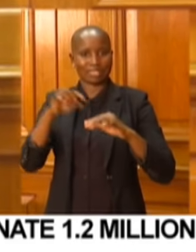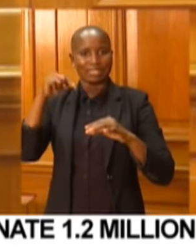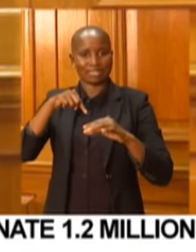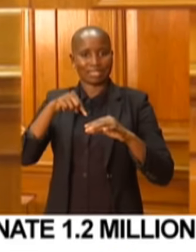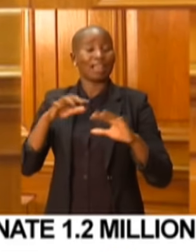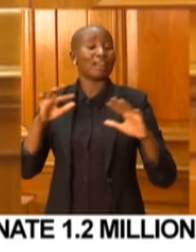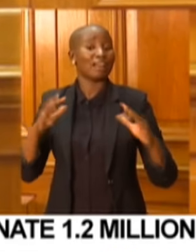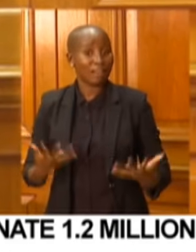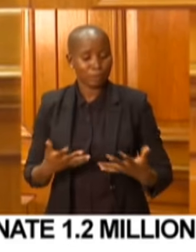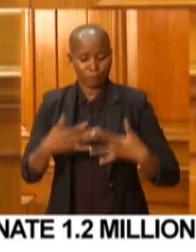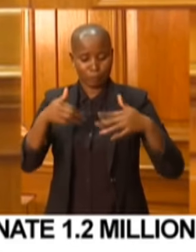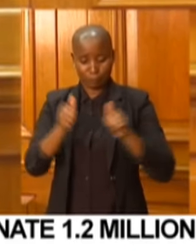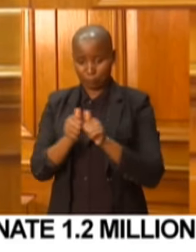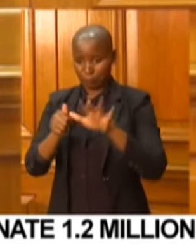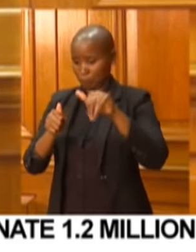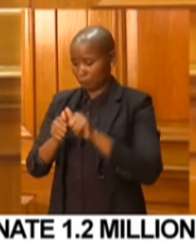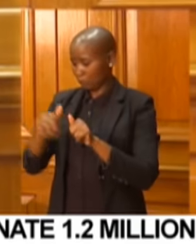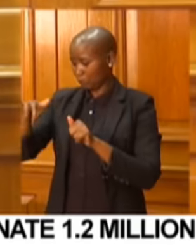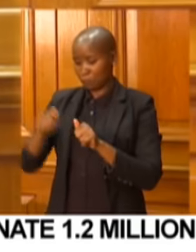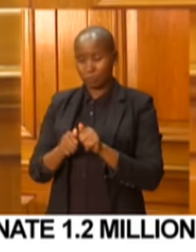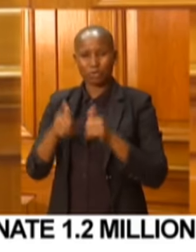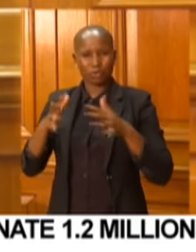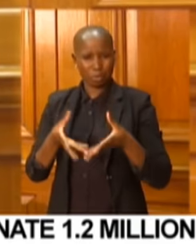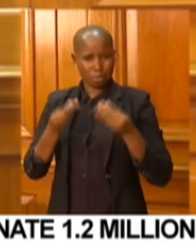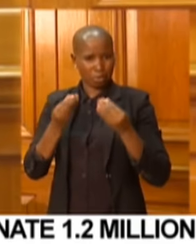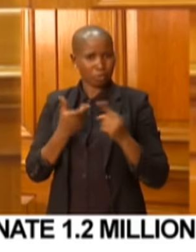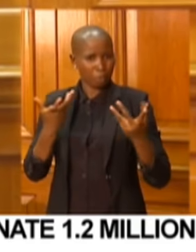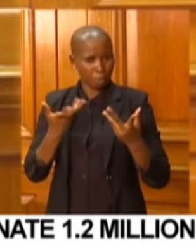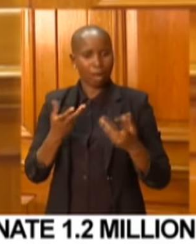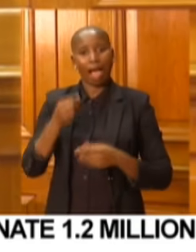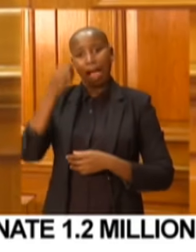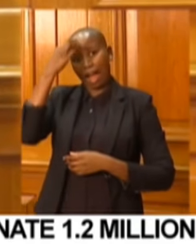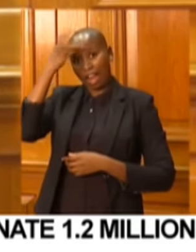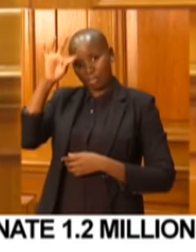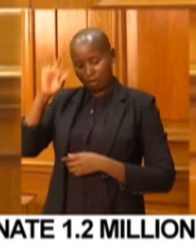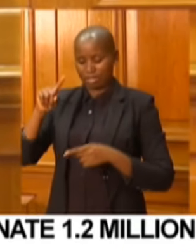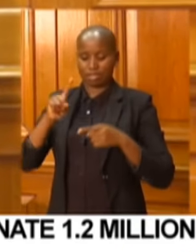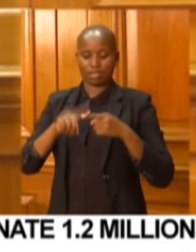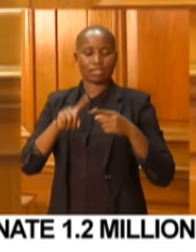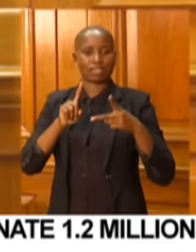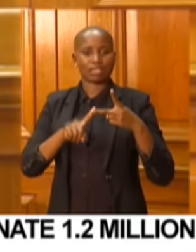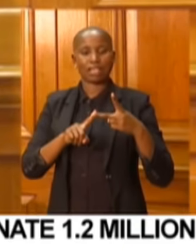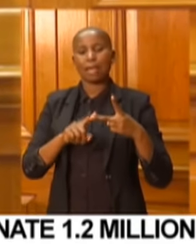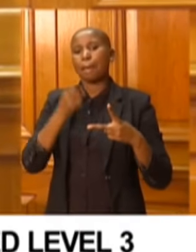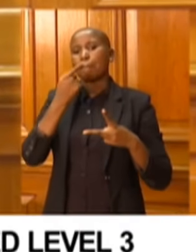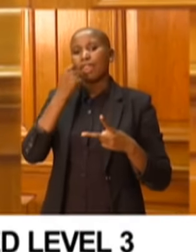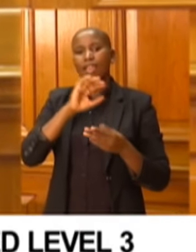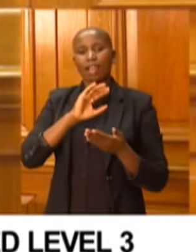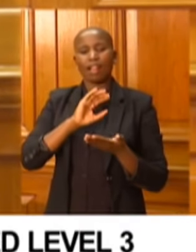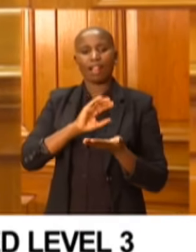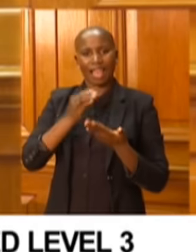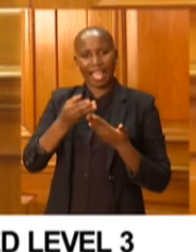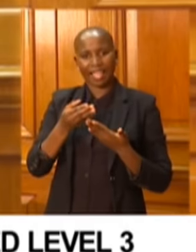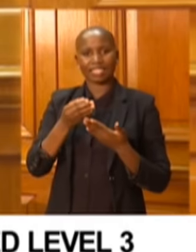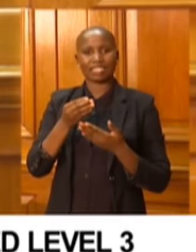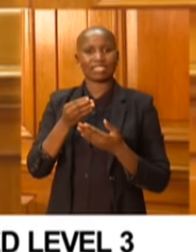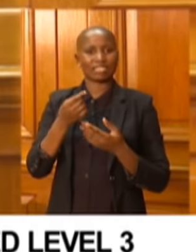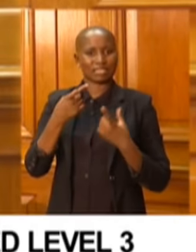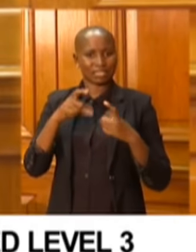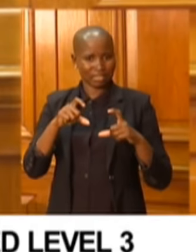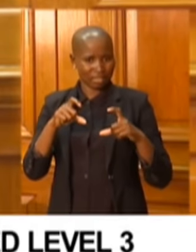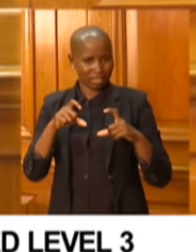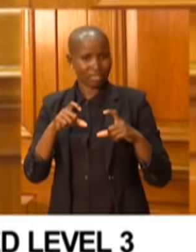partnership has been formed between government, medical aid schemes, and the private sector